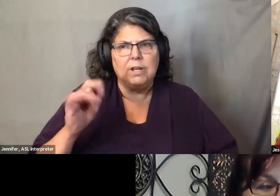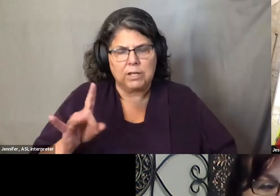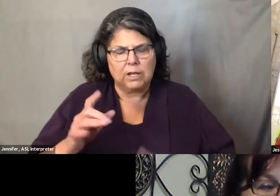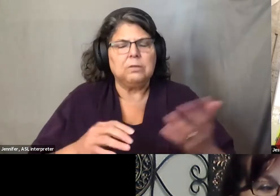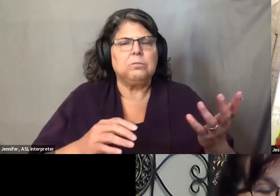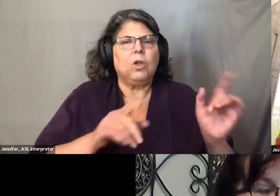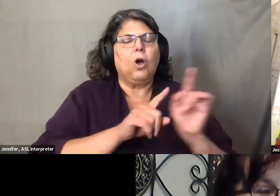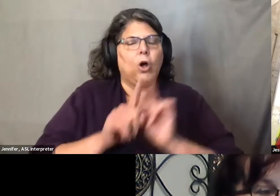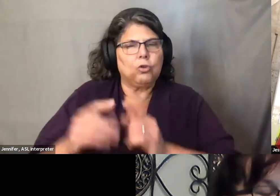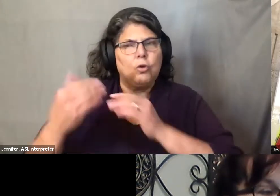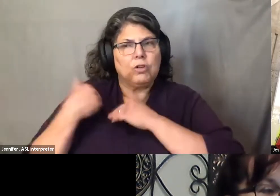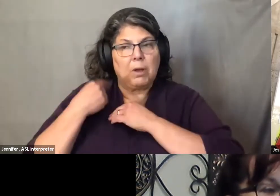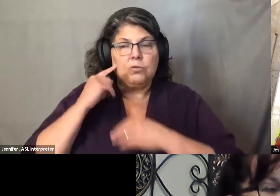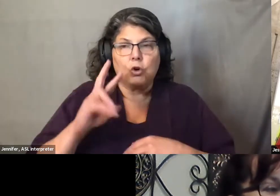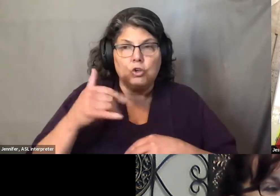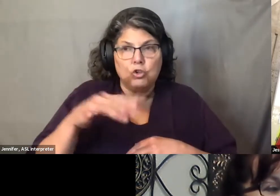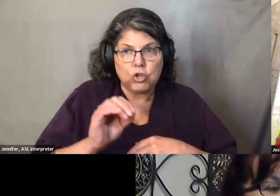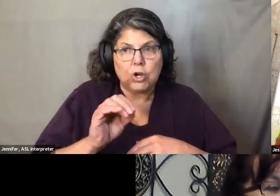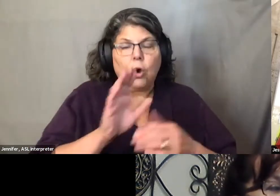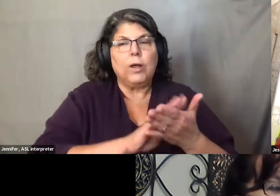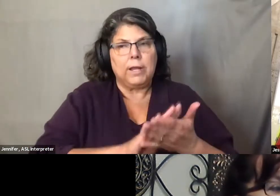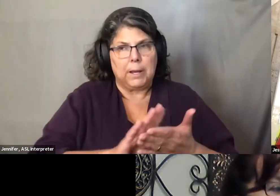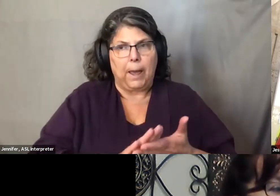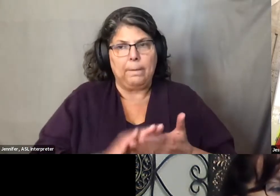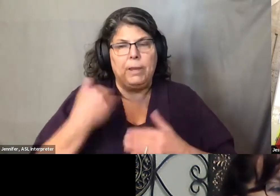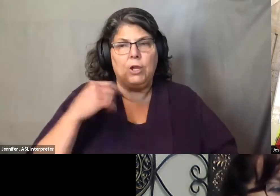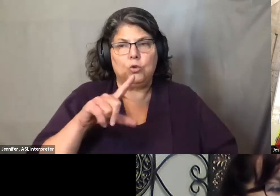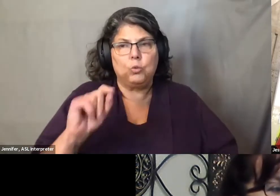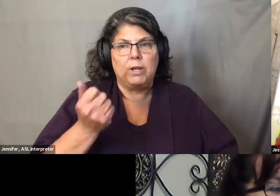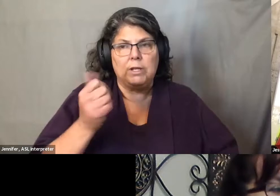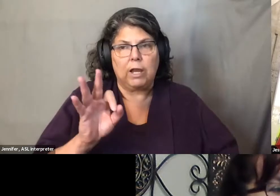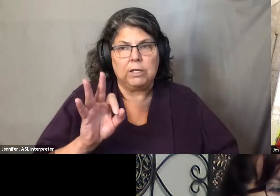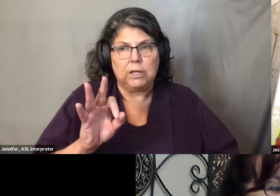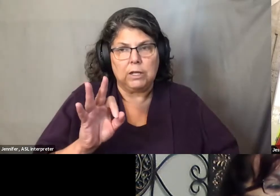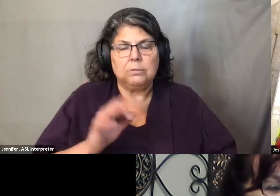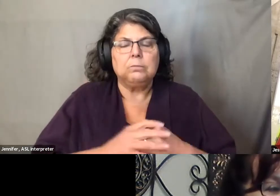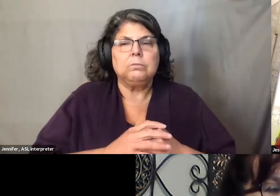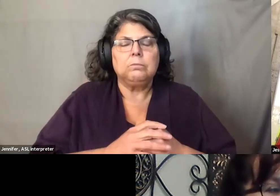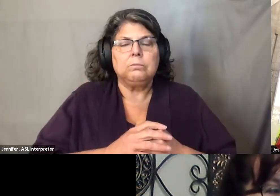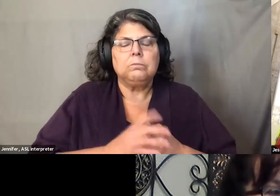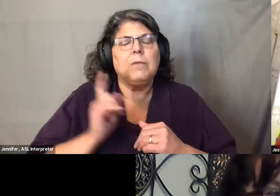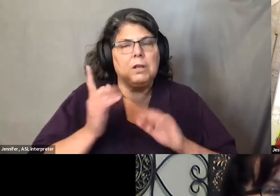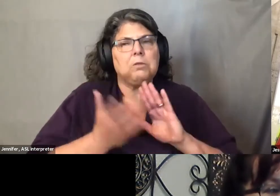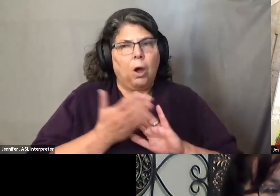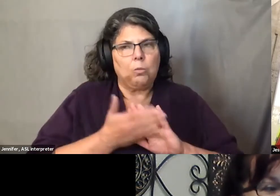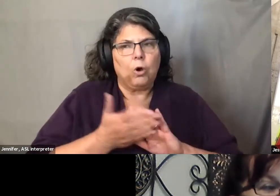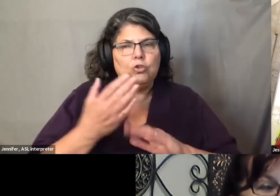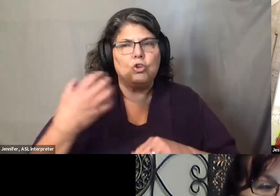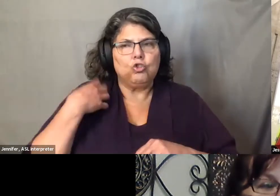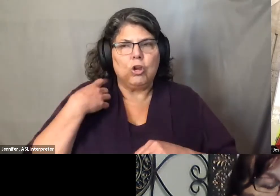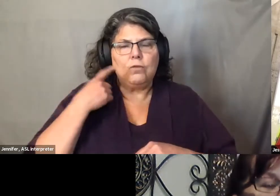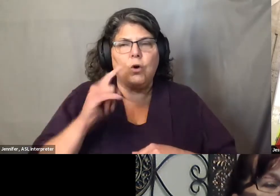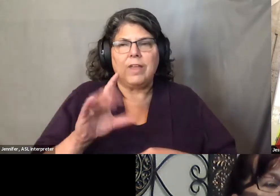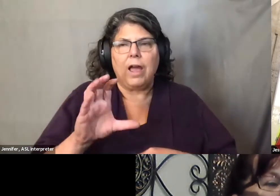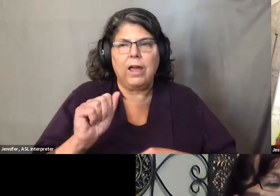operations in Chico in 2019. And he is operations chief of the campfire